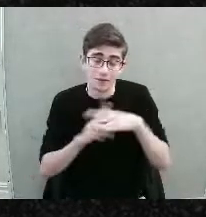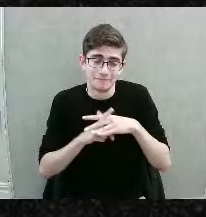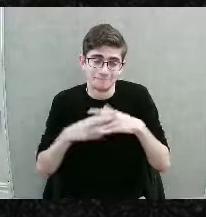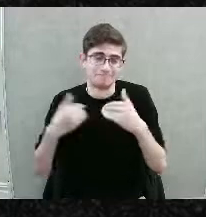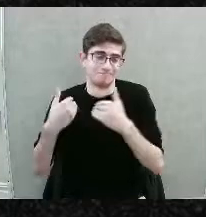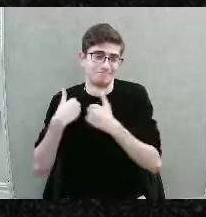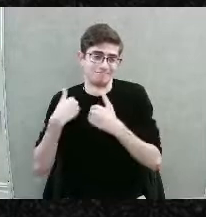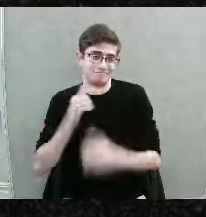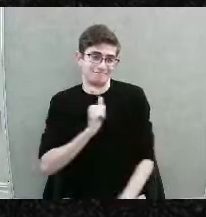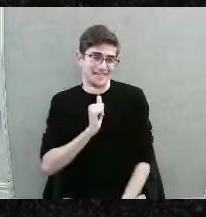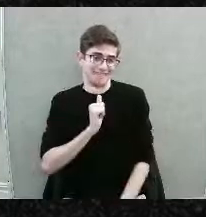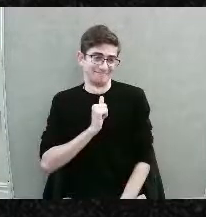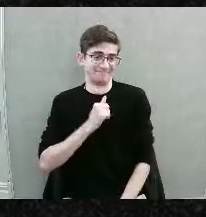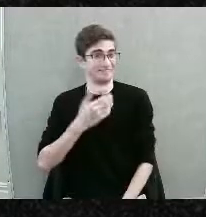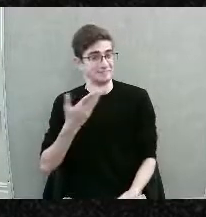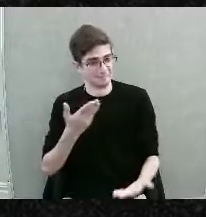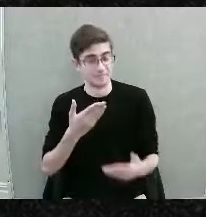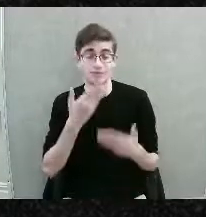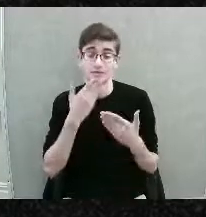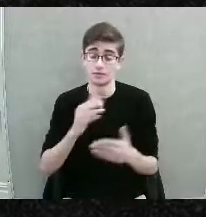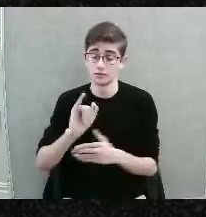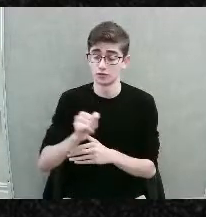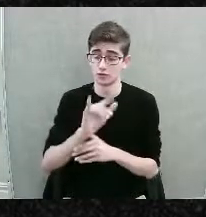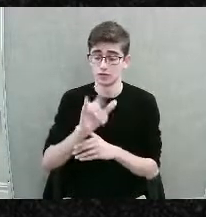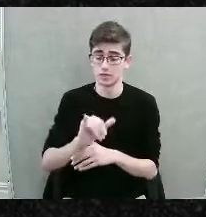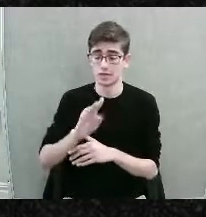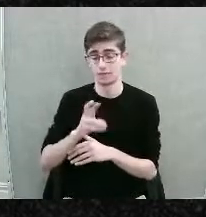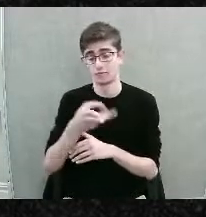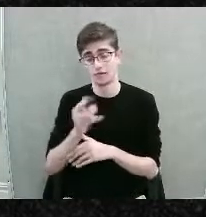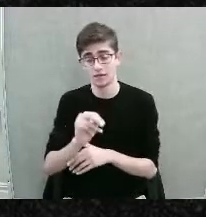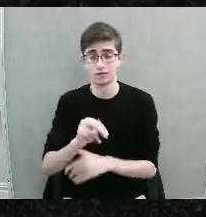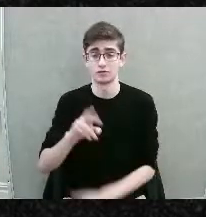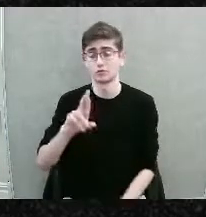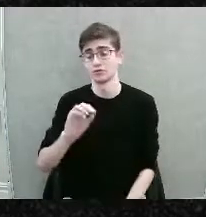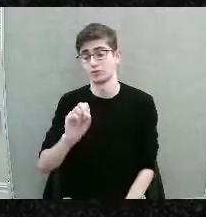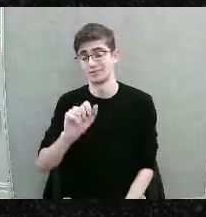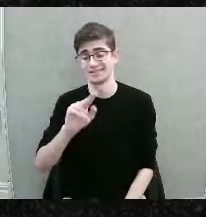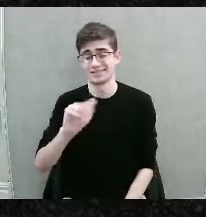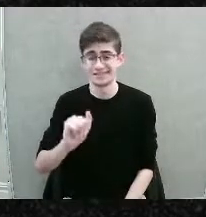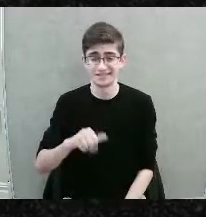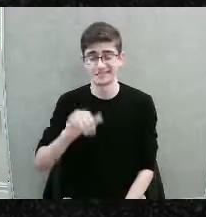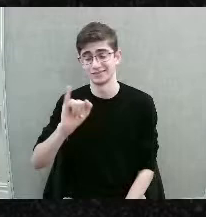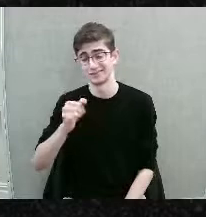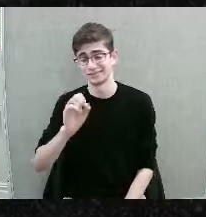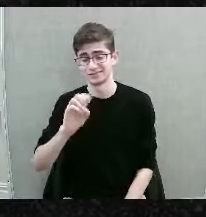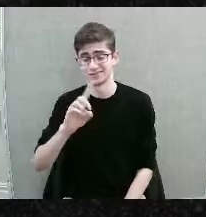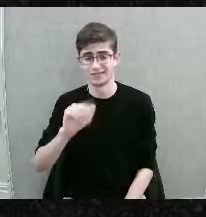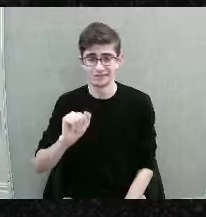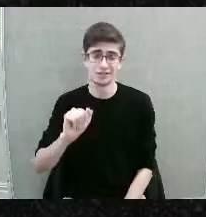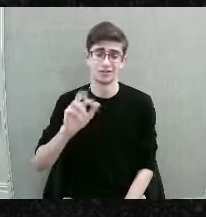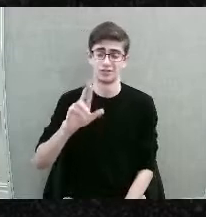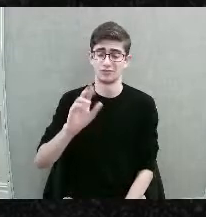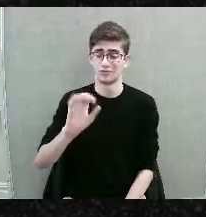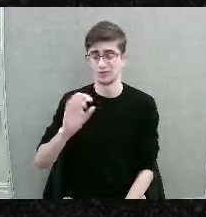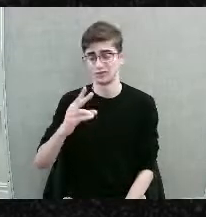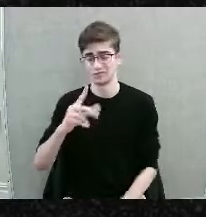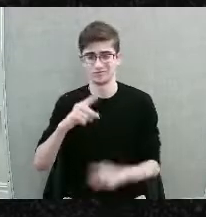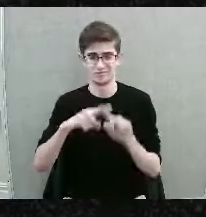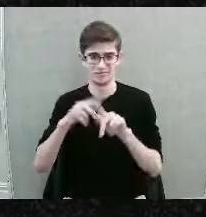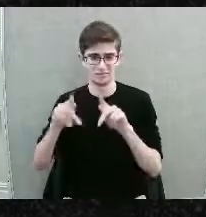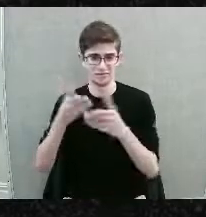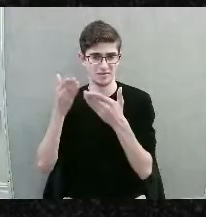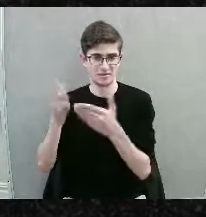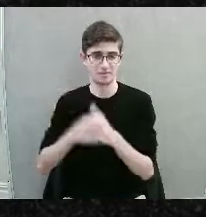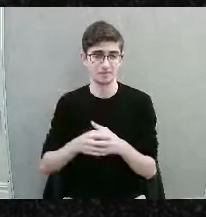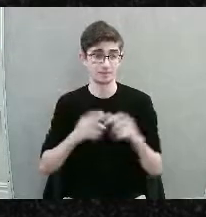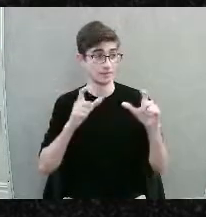So thank you to July Brown, Rosanna Chang, Jess Saldana, and Rachel James. Our photographer this evening is